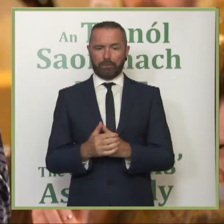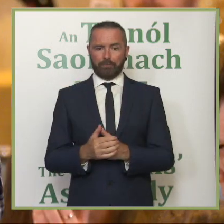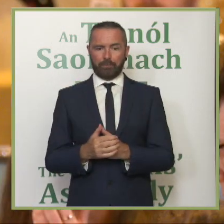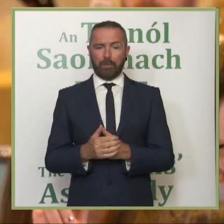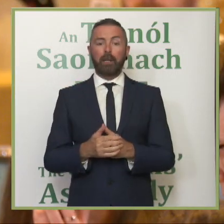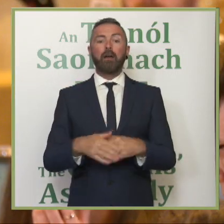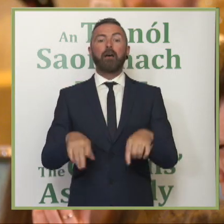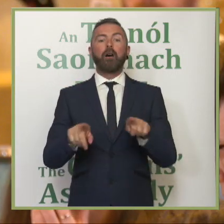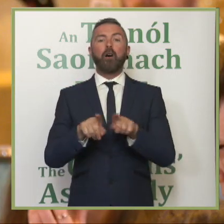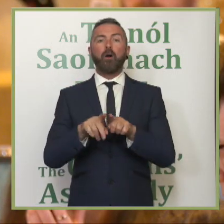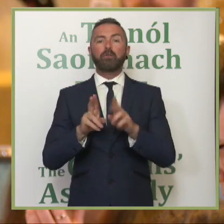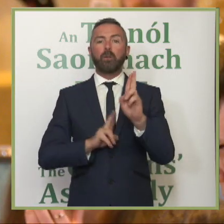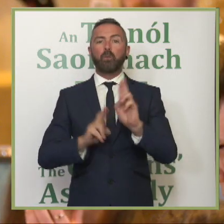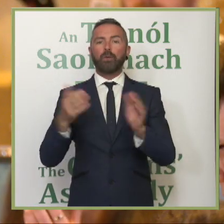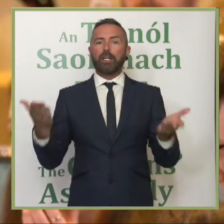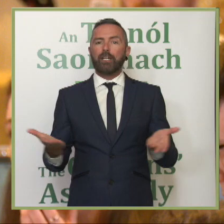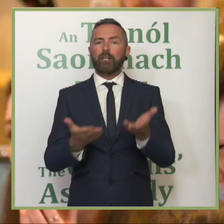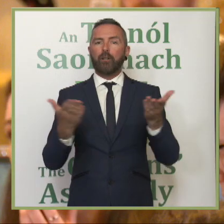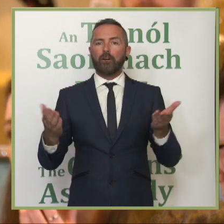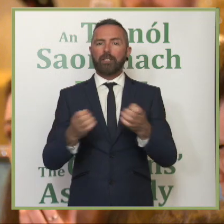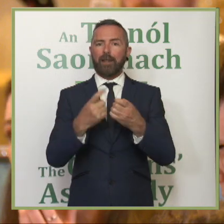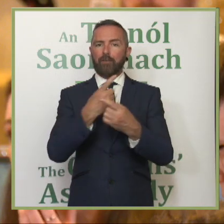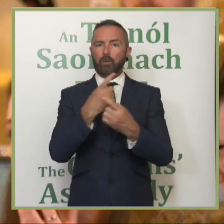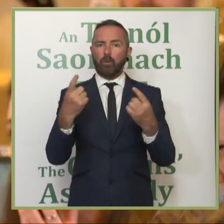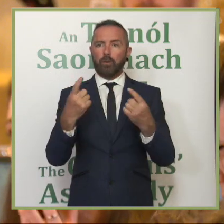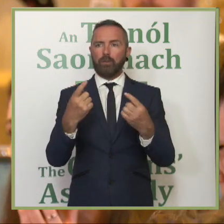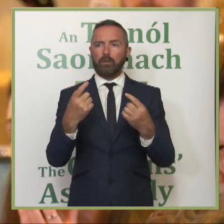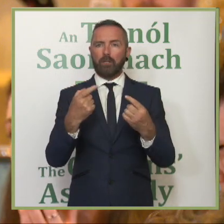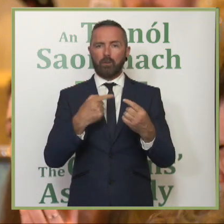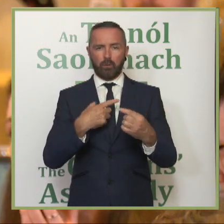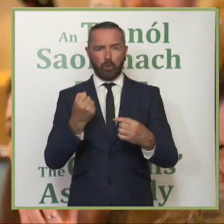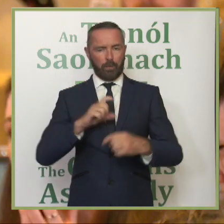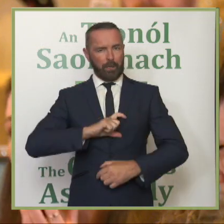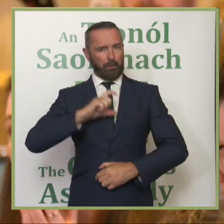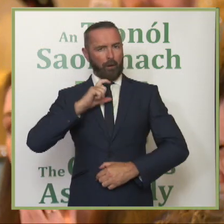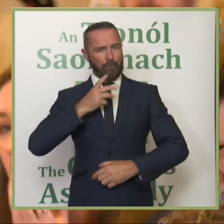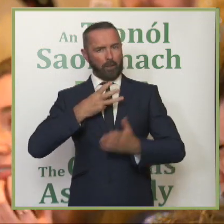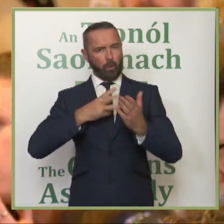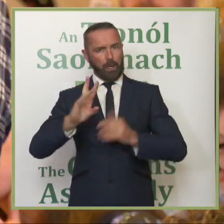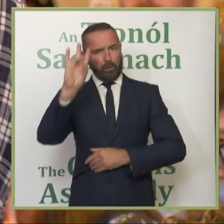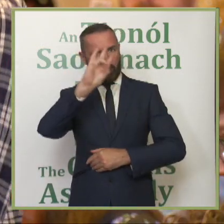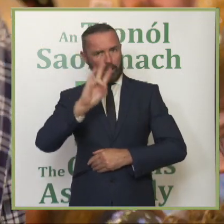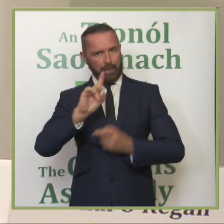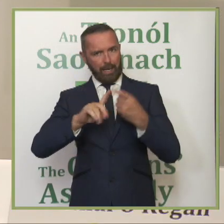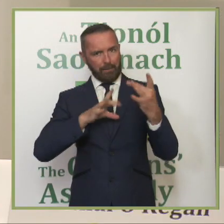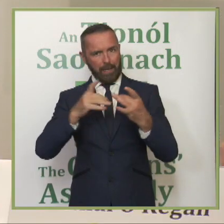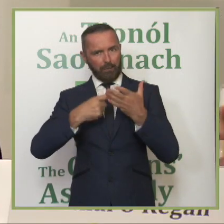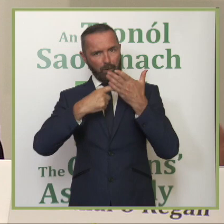on from that, we would encourage everyone to be bold in their questioning and recommendations as we go through the process.